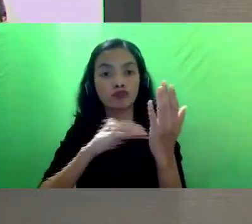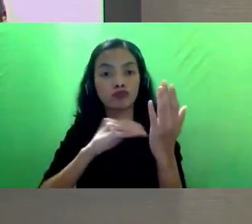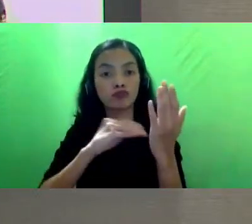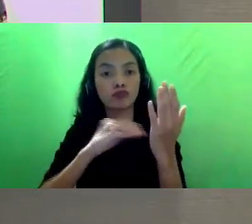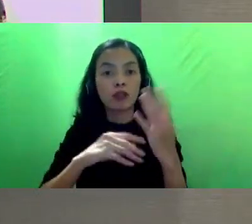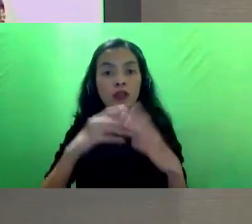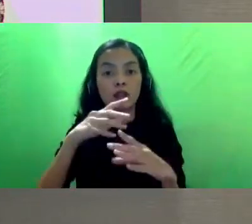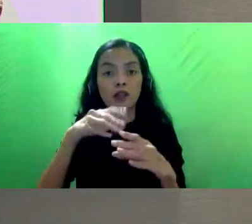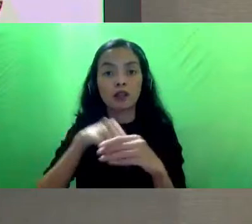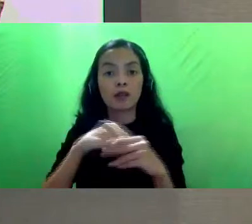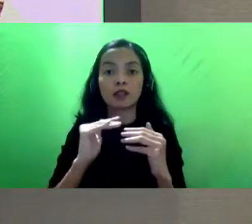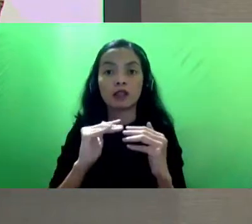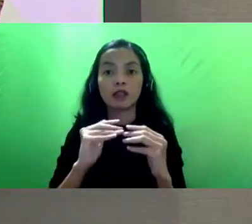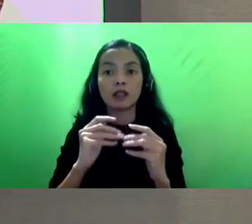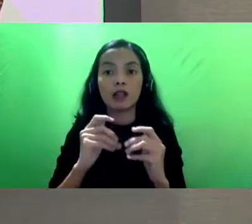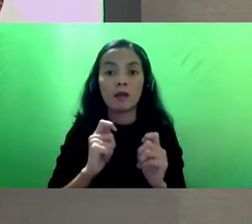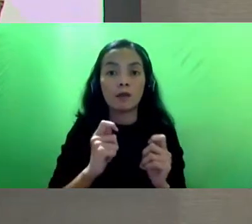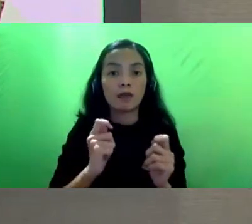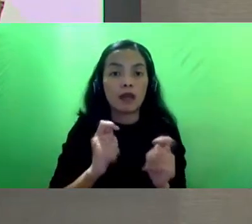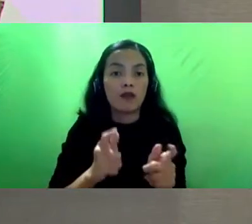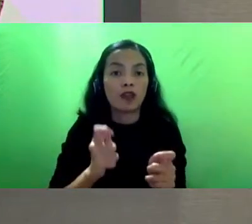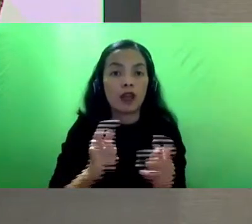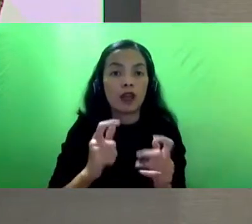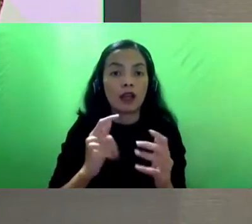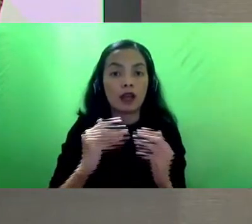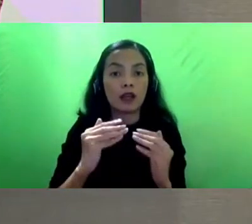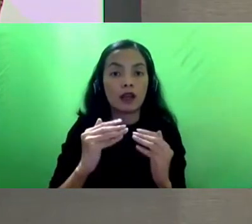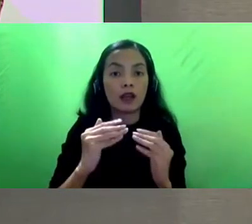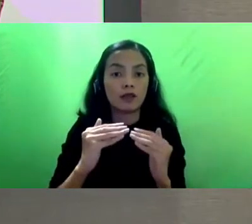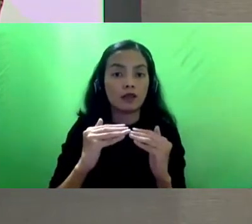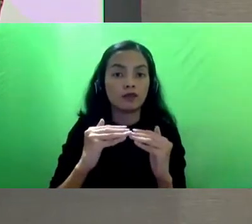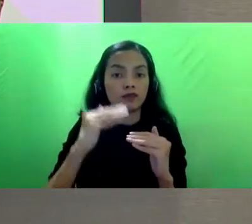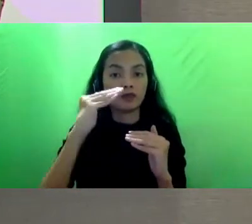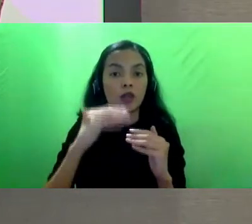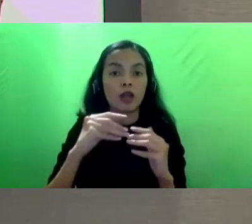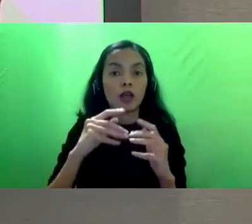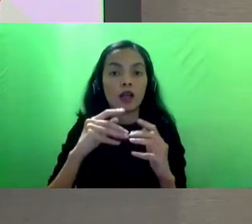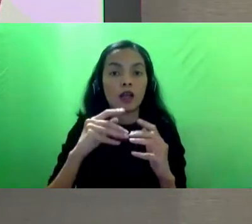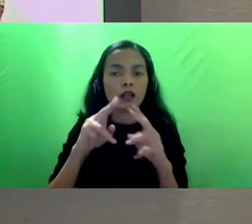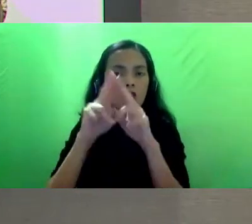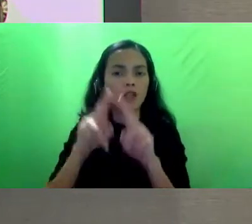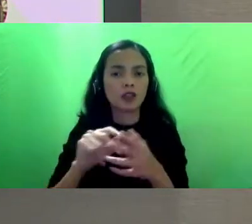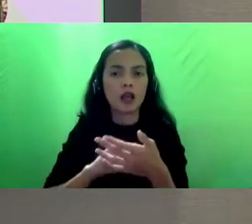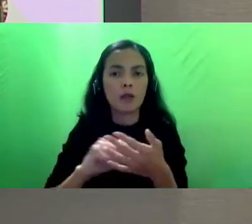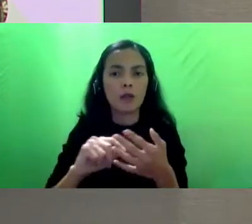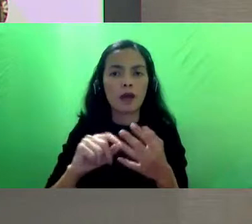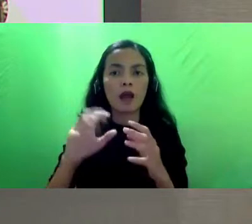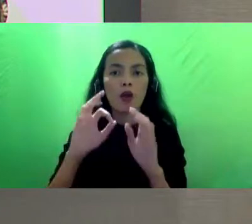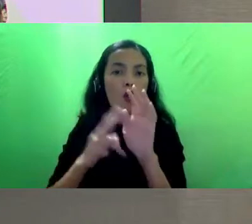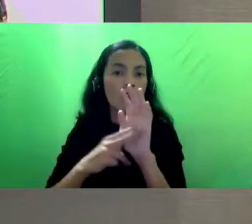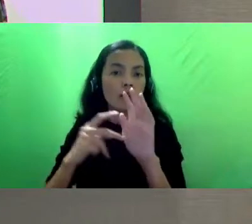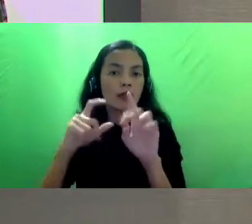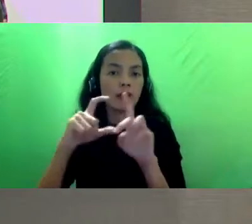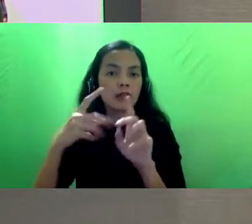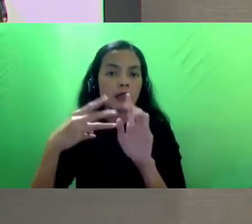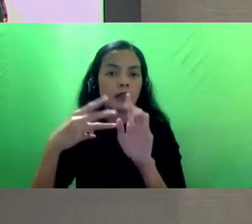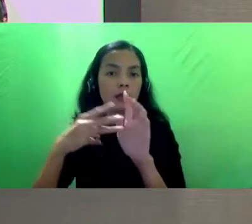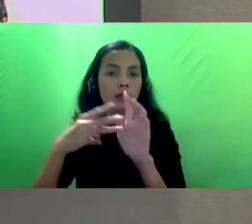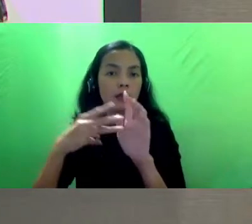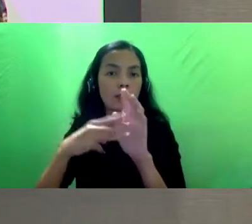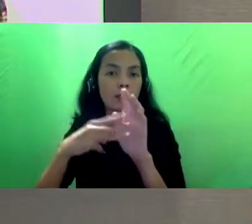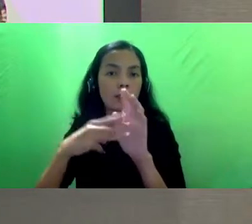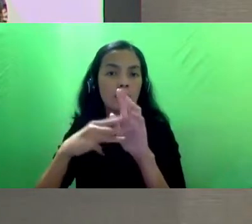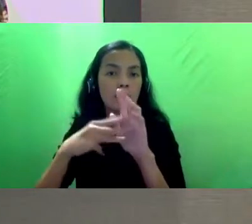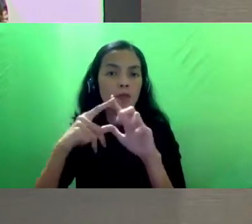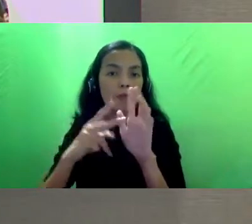or I think what we know in the international practices as the on-demand application. Yeah. So people then, I